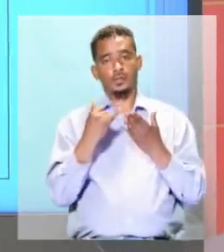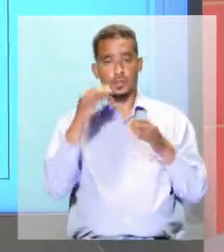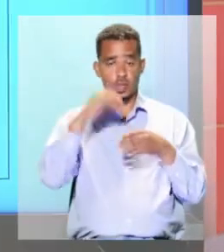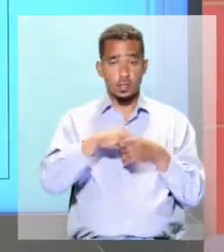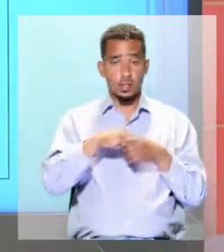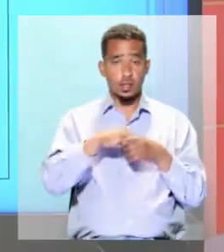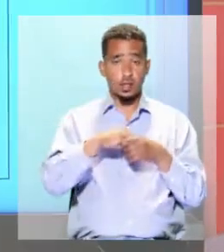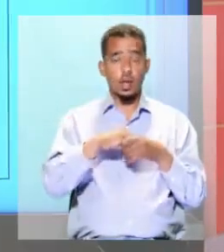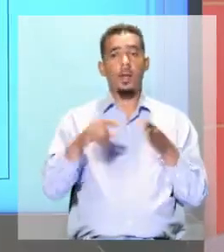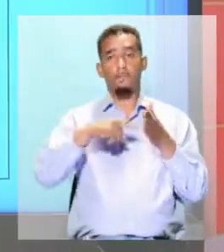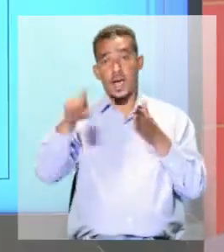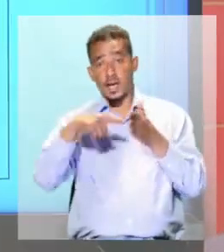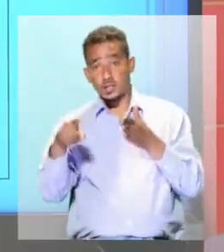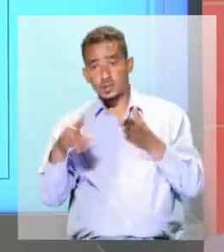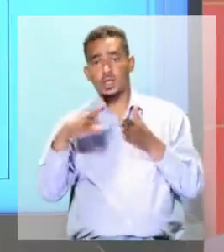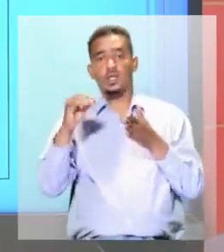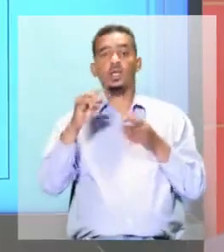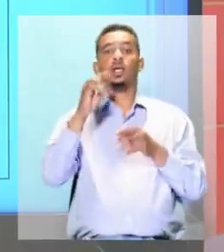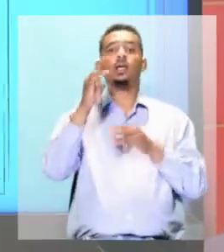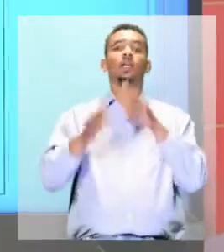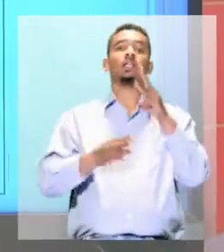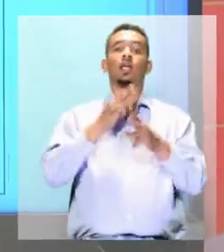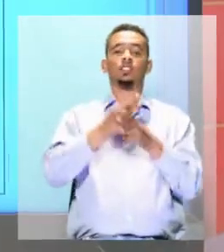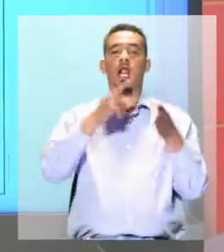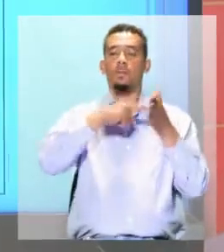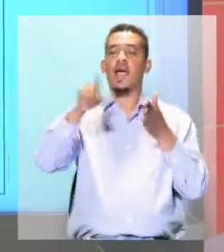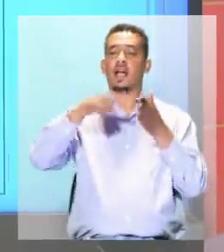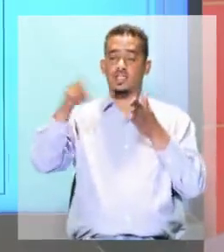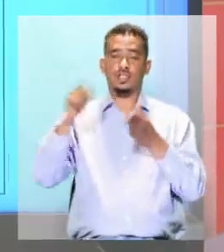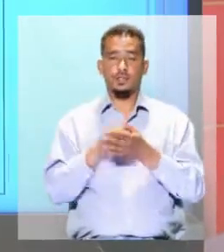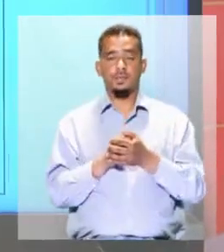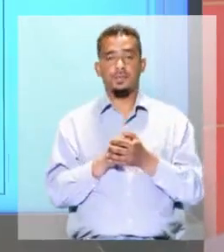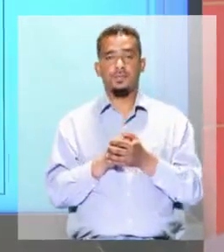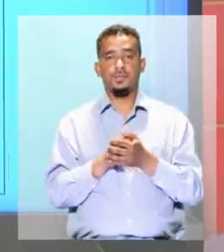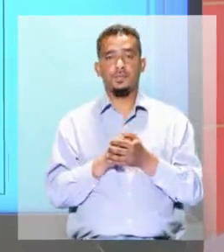internal migration and international migration.